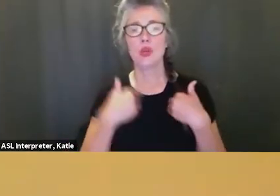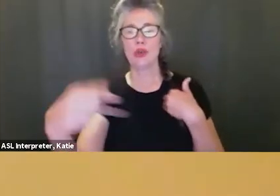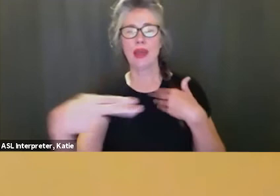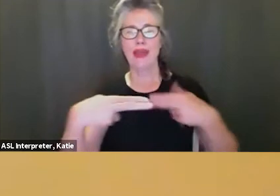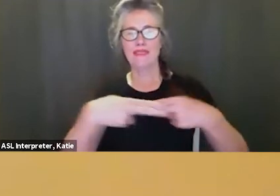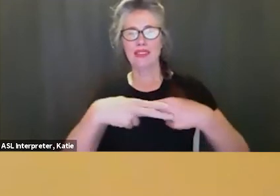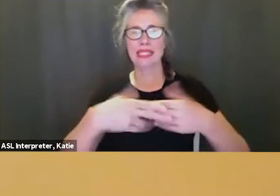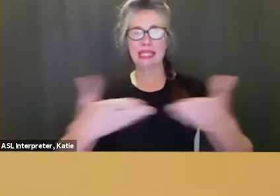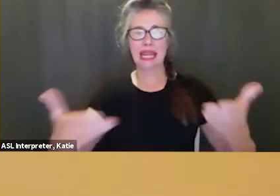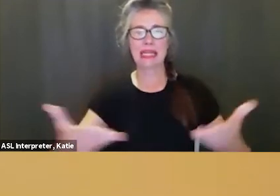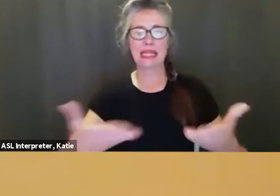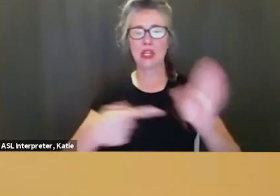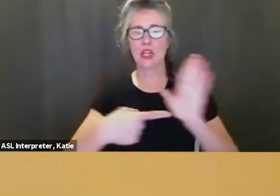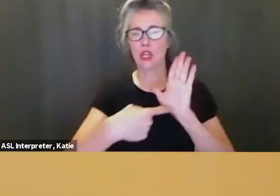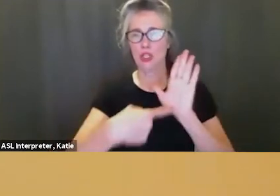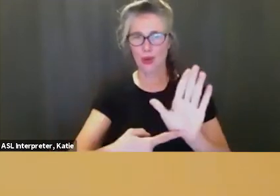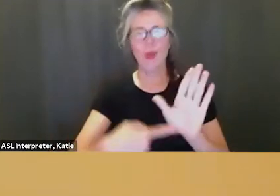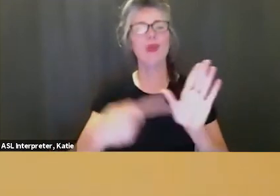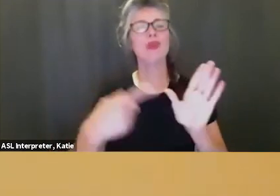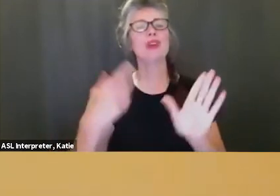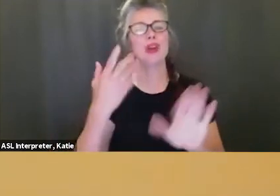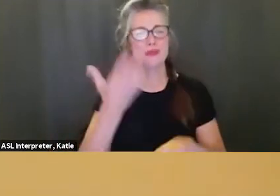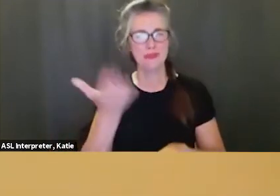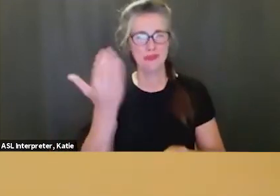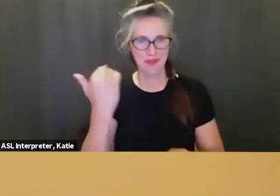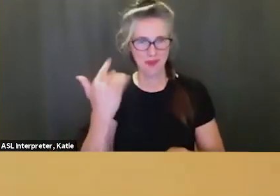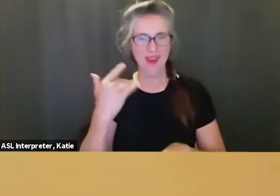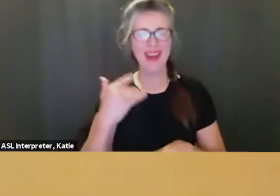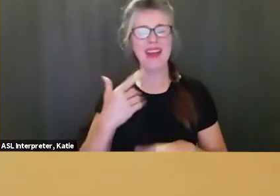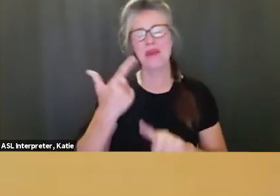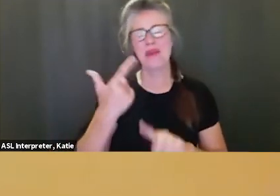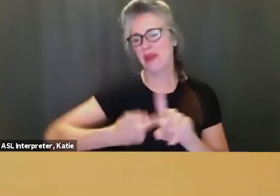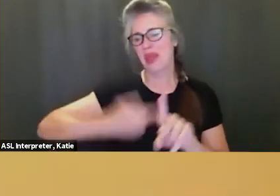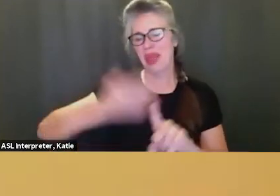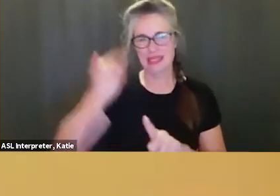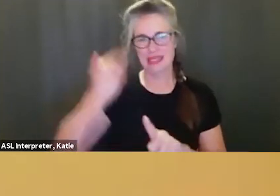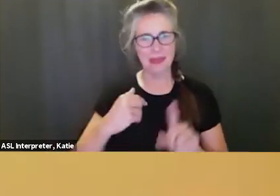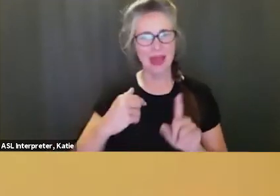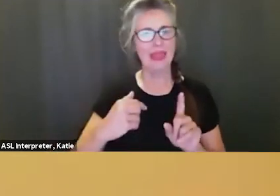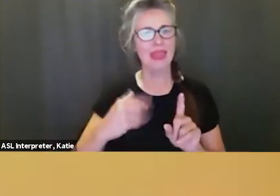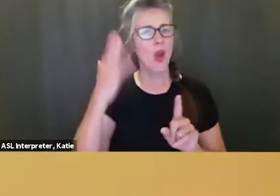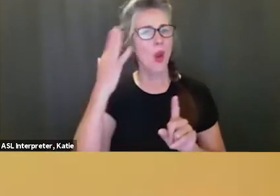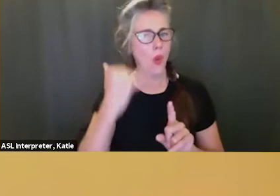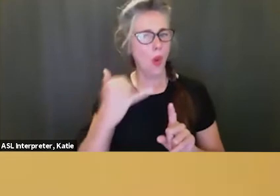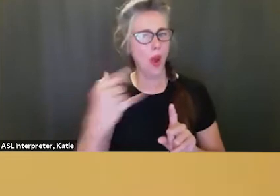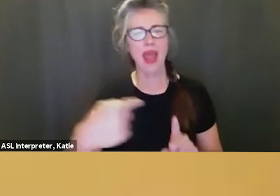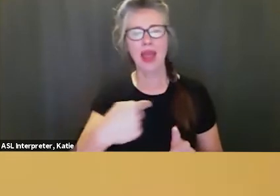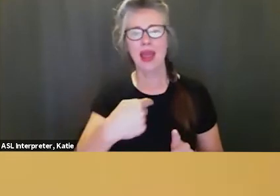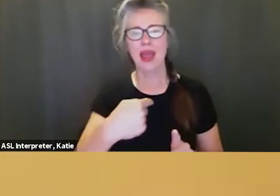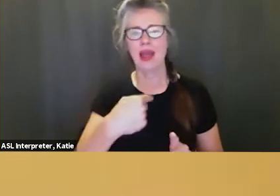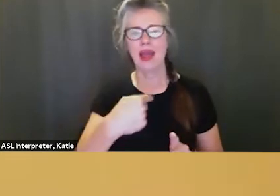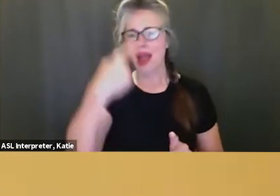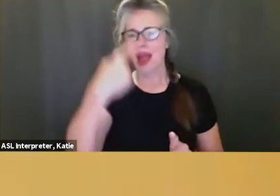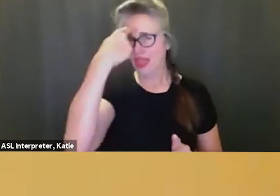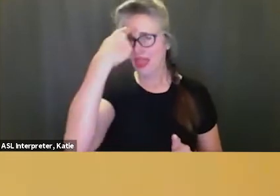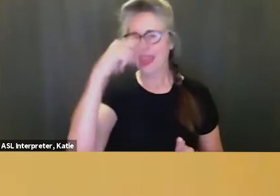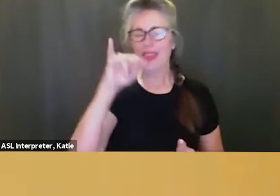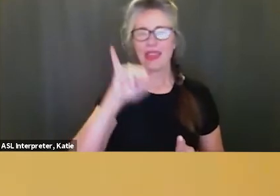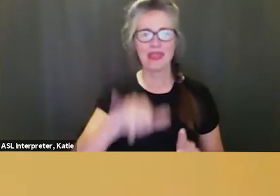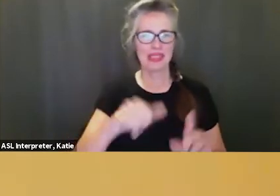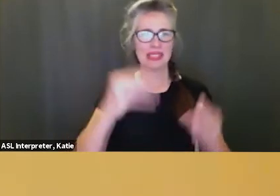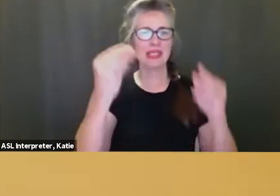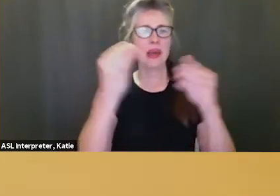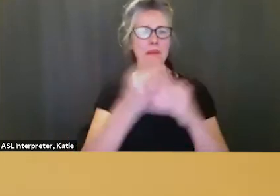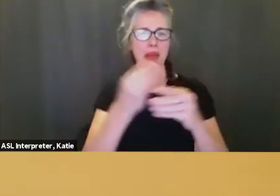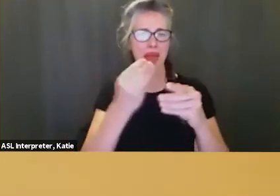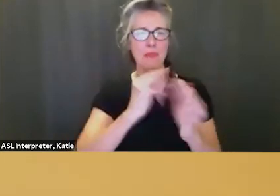right here is a slide I shared earlier, a month or so ago, about why illustrative mathematics for